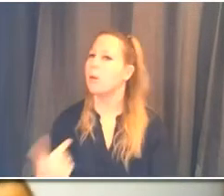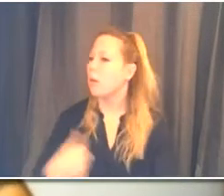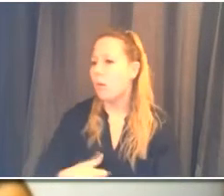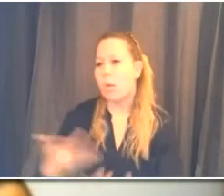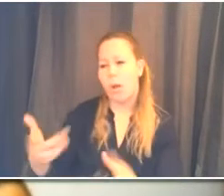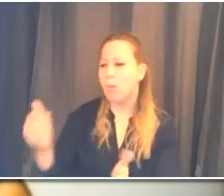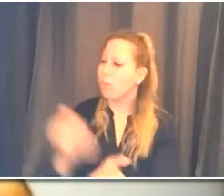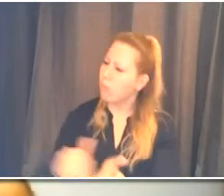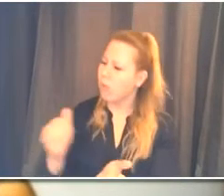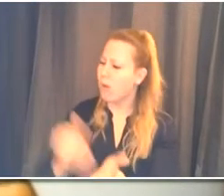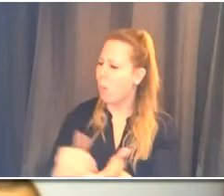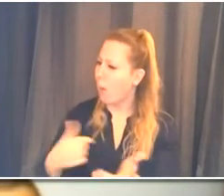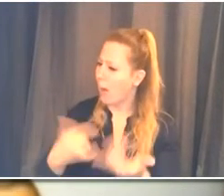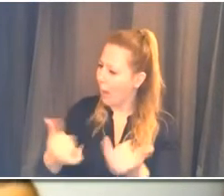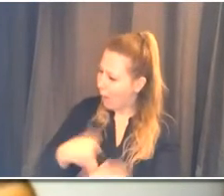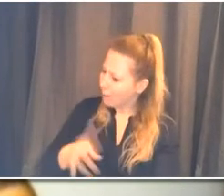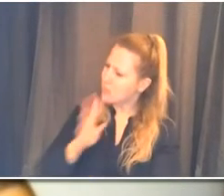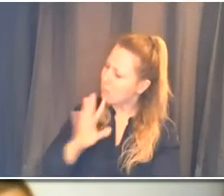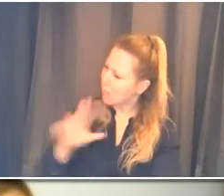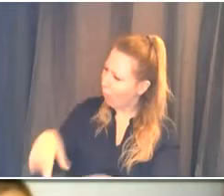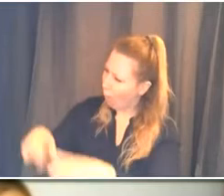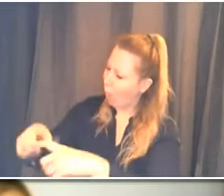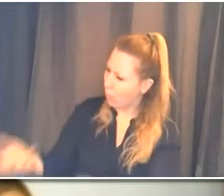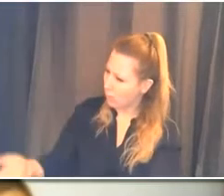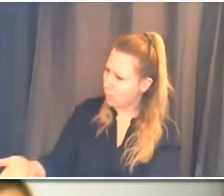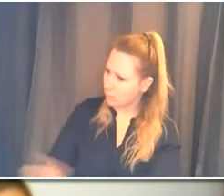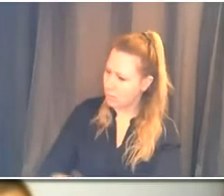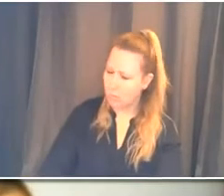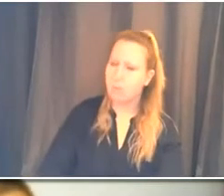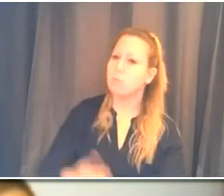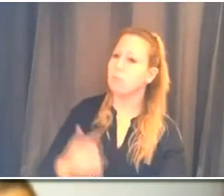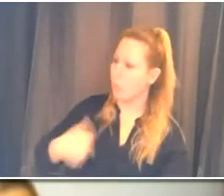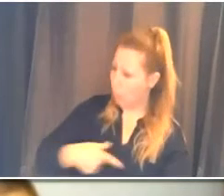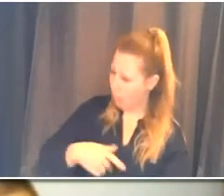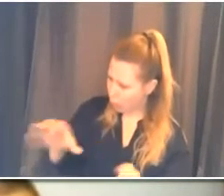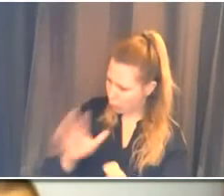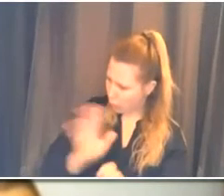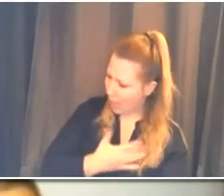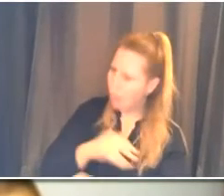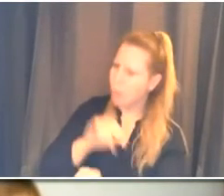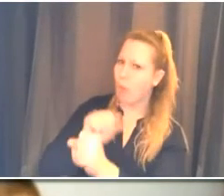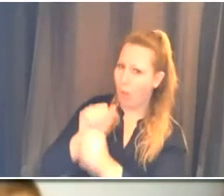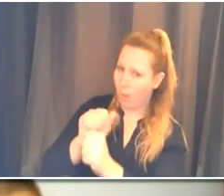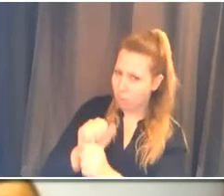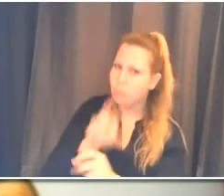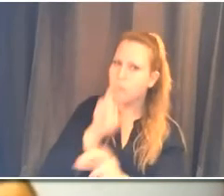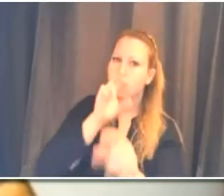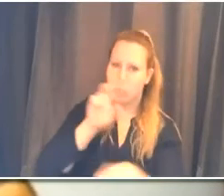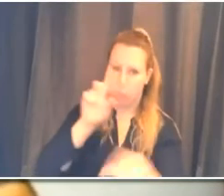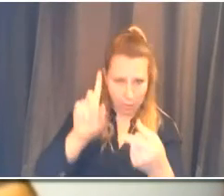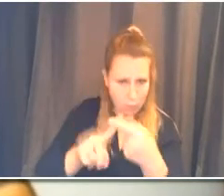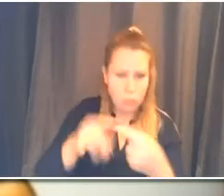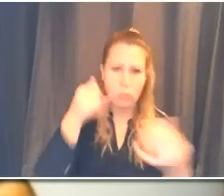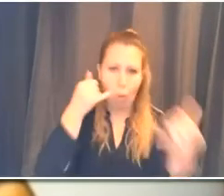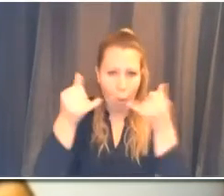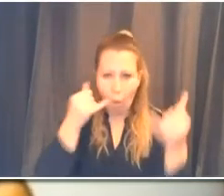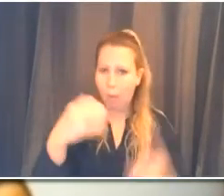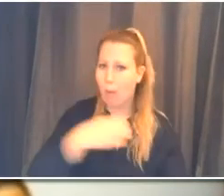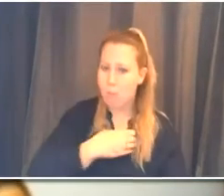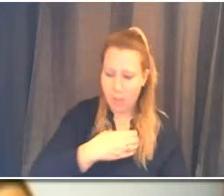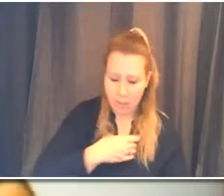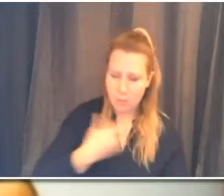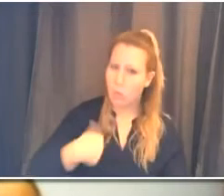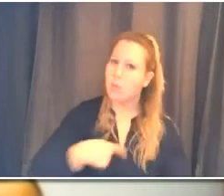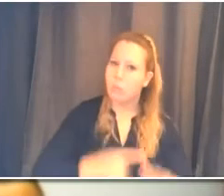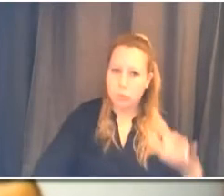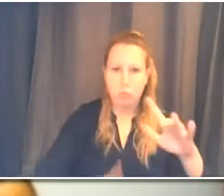try to realize and I think it's not only the NYPD but Advocates and experts and academics are going to try to make sense of